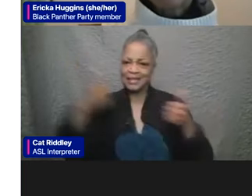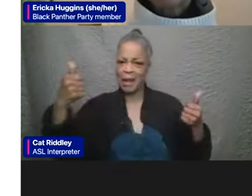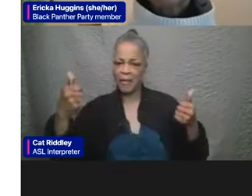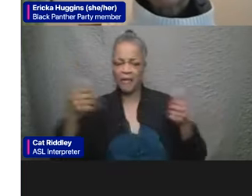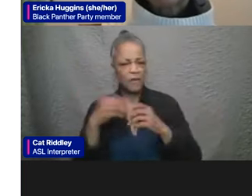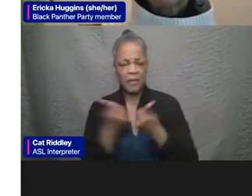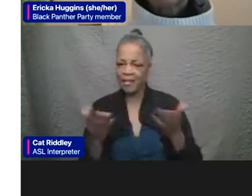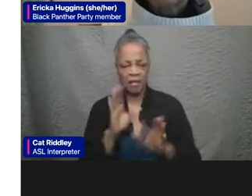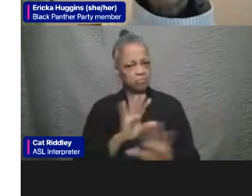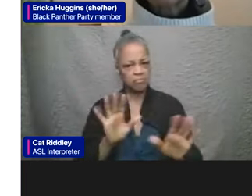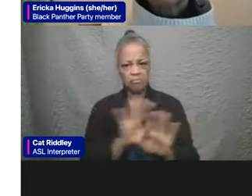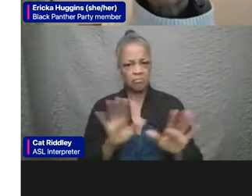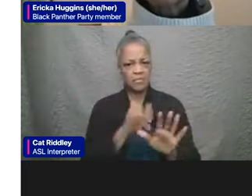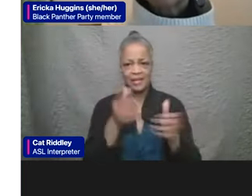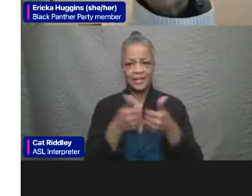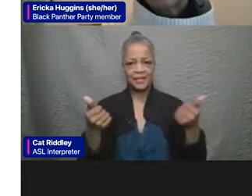anything.